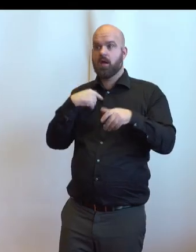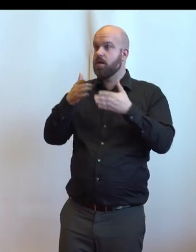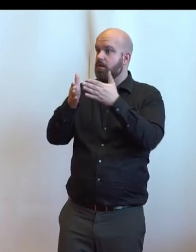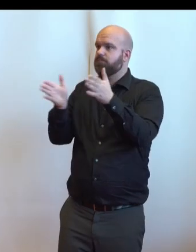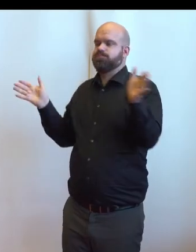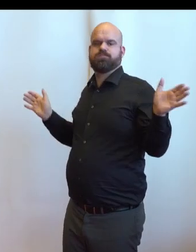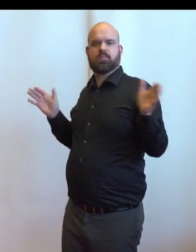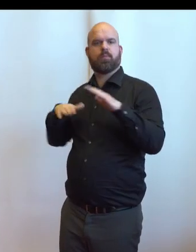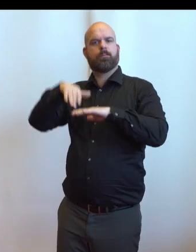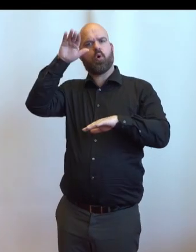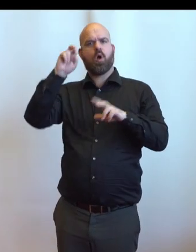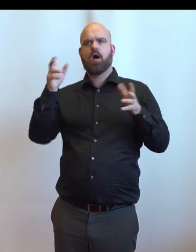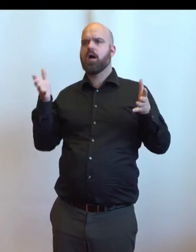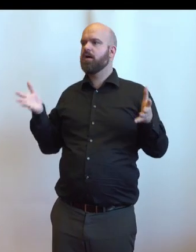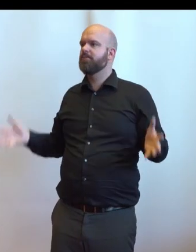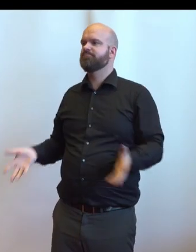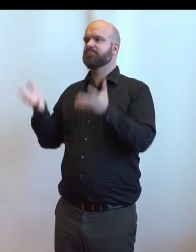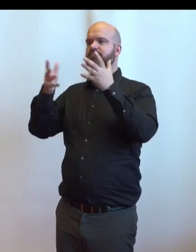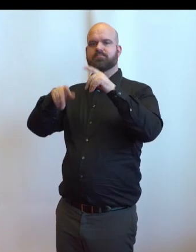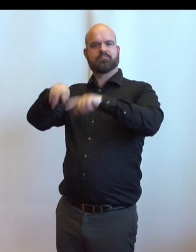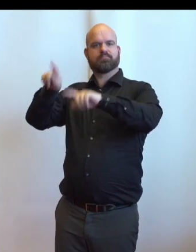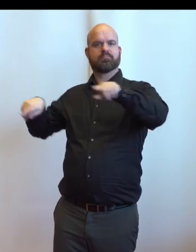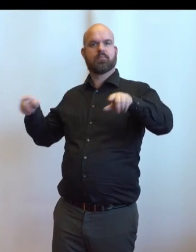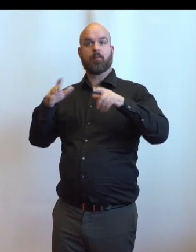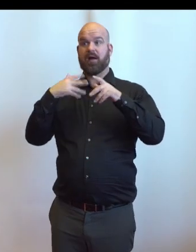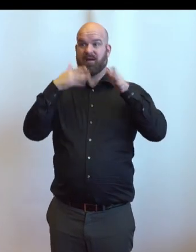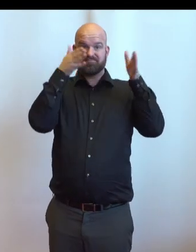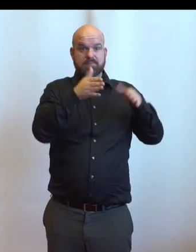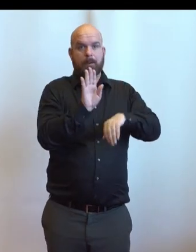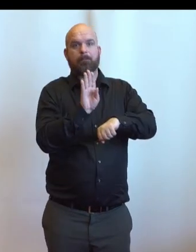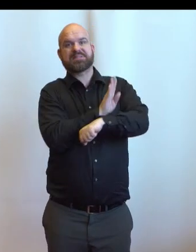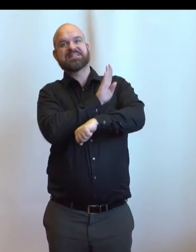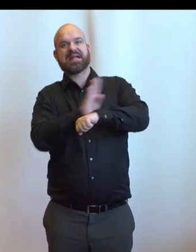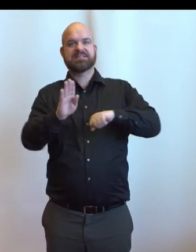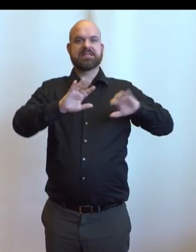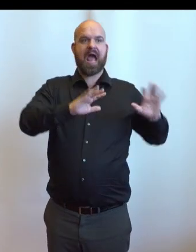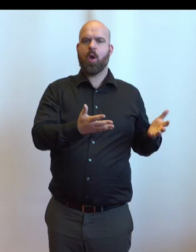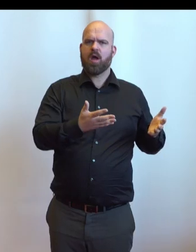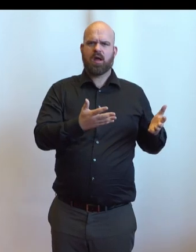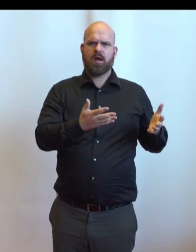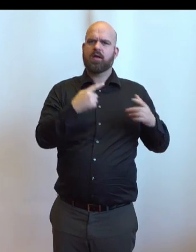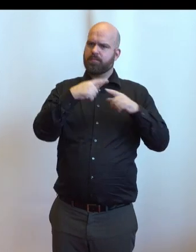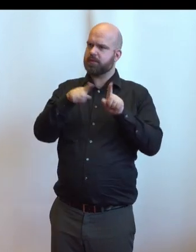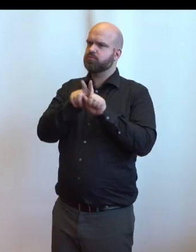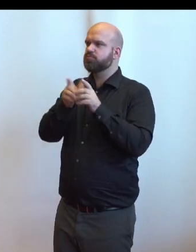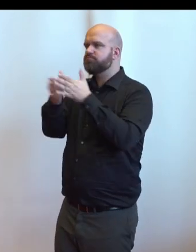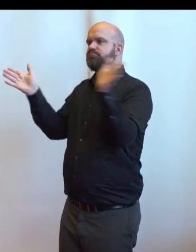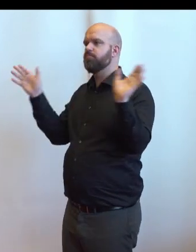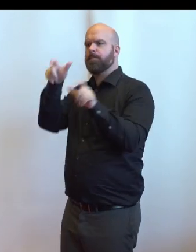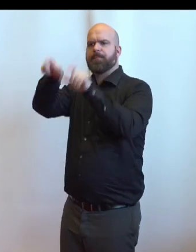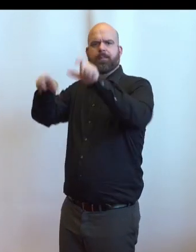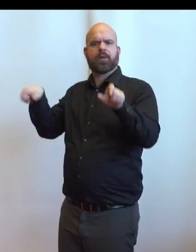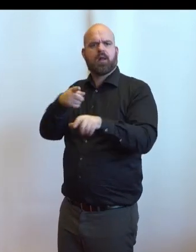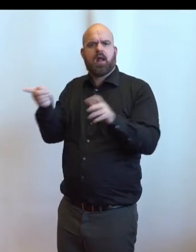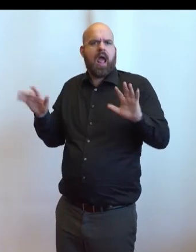also a pure business sense to make your solutions, both internally and externally, digitally